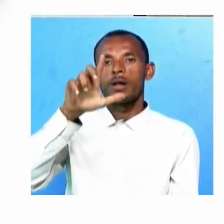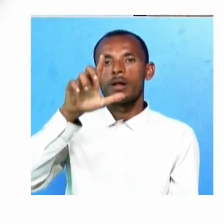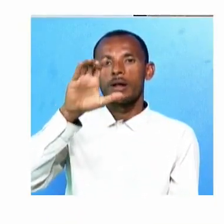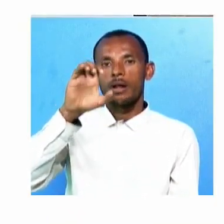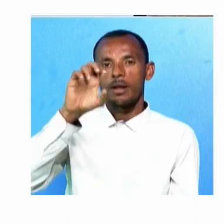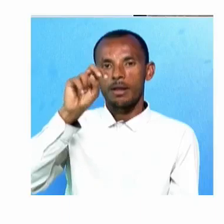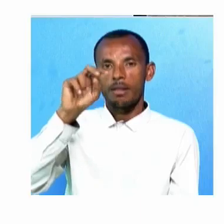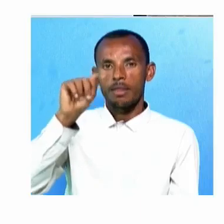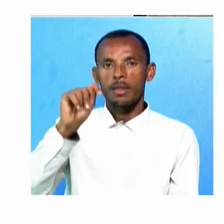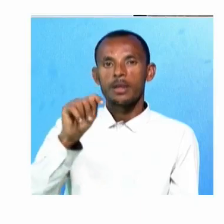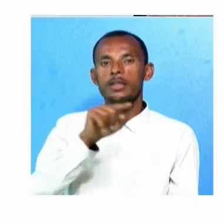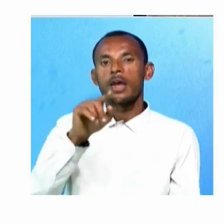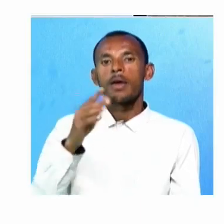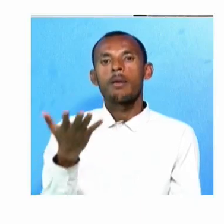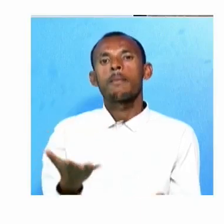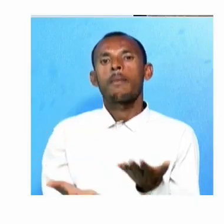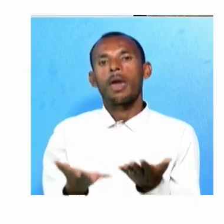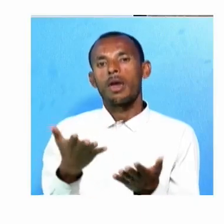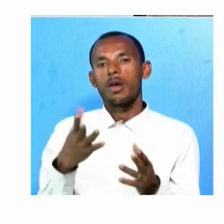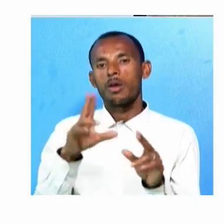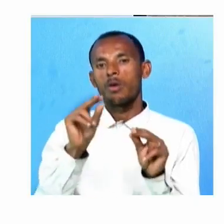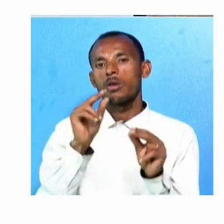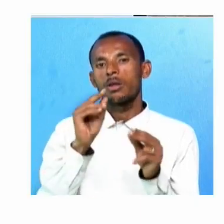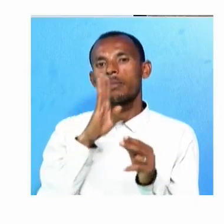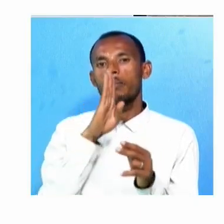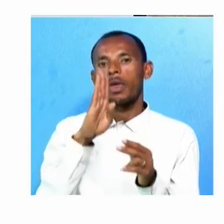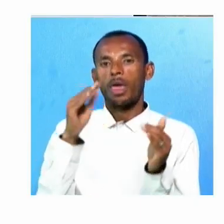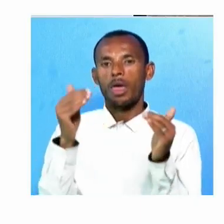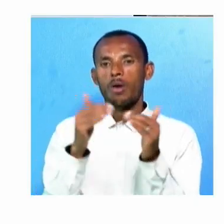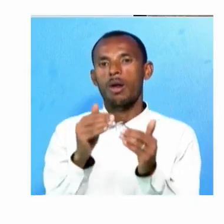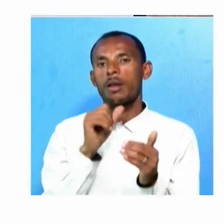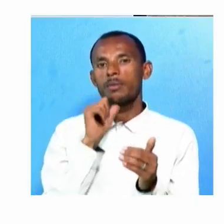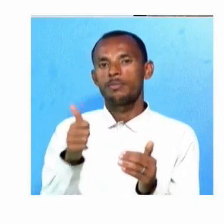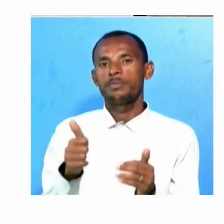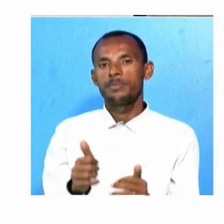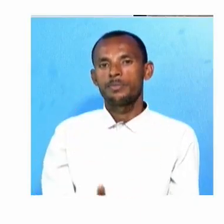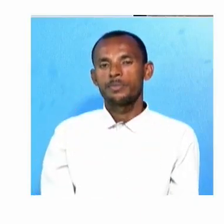then they may not be equal. They